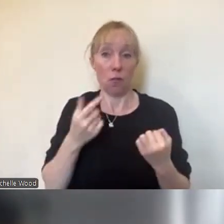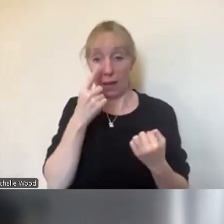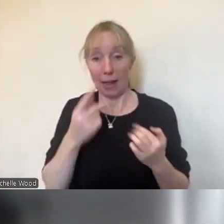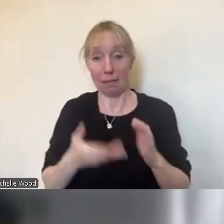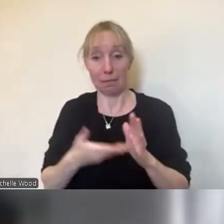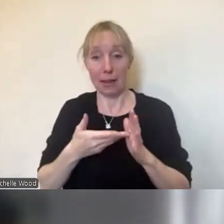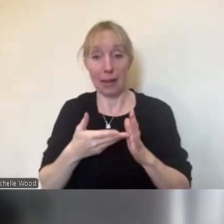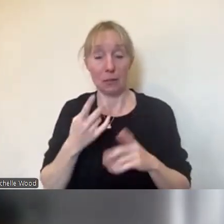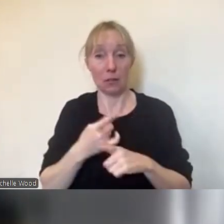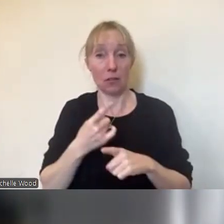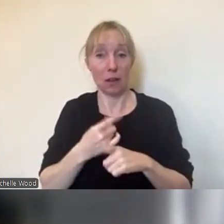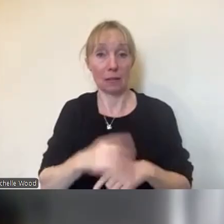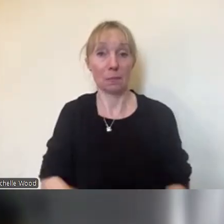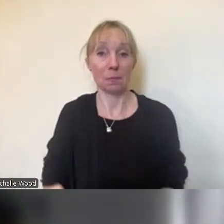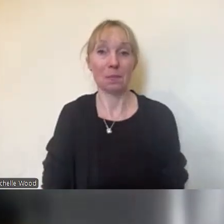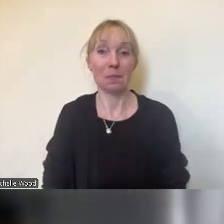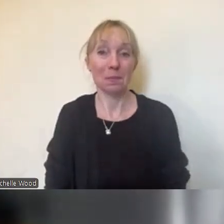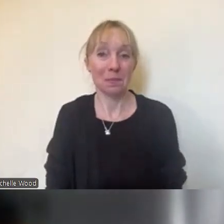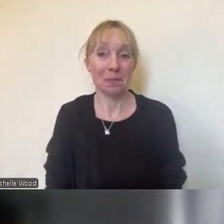Thank you.